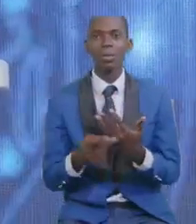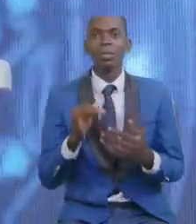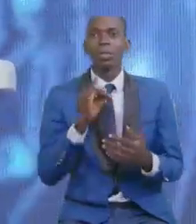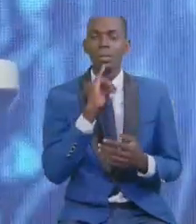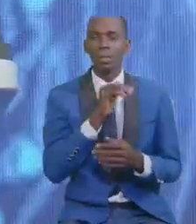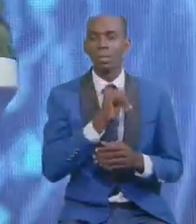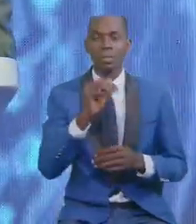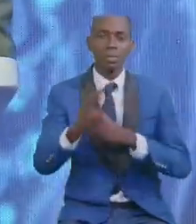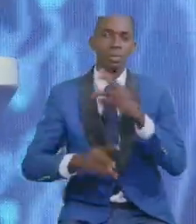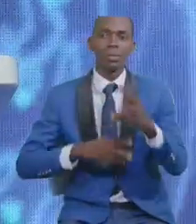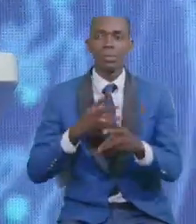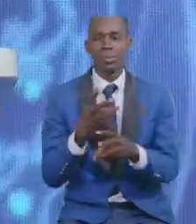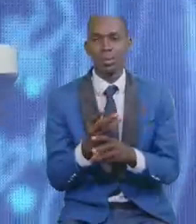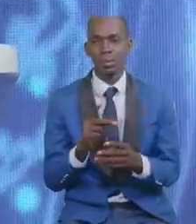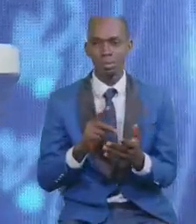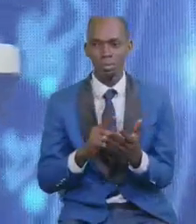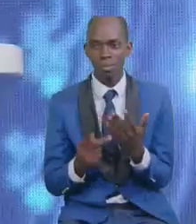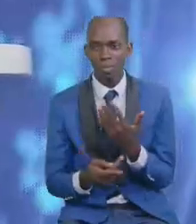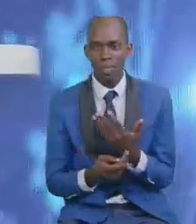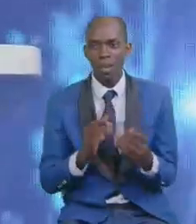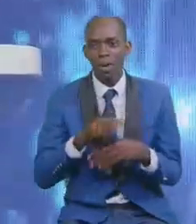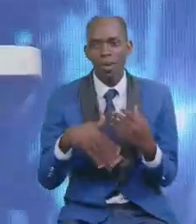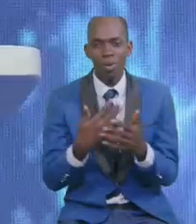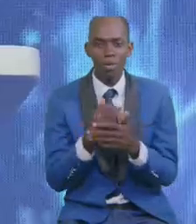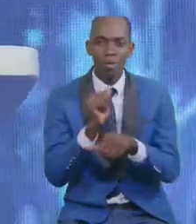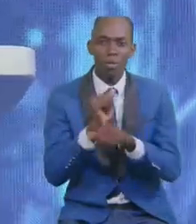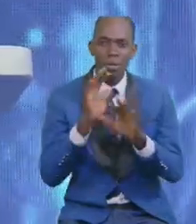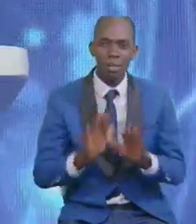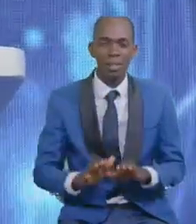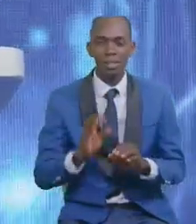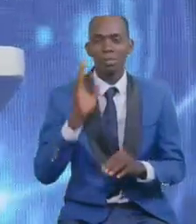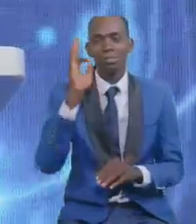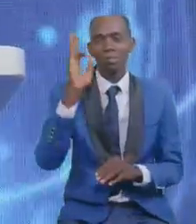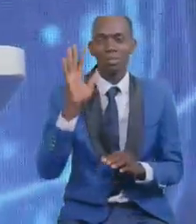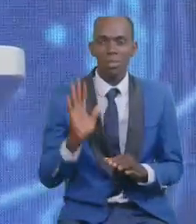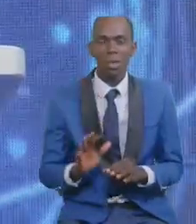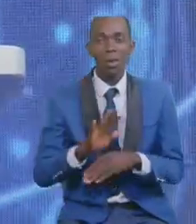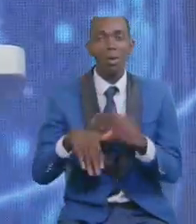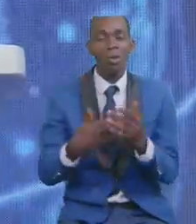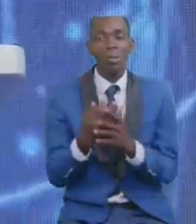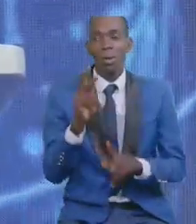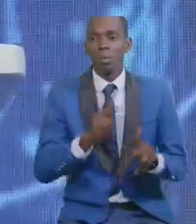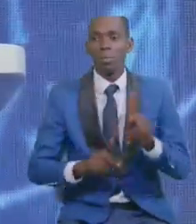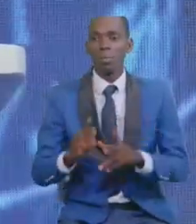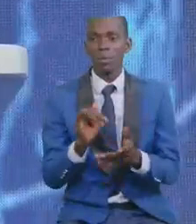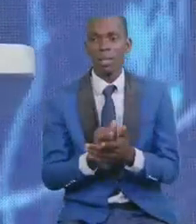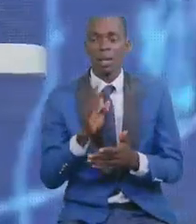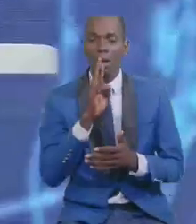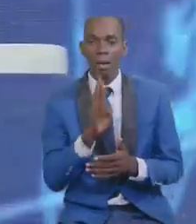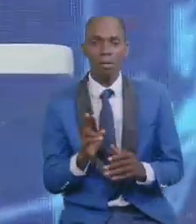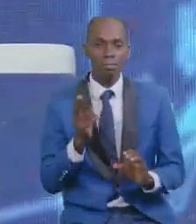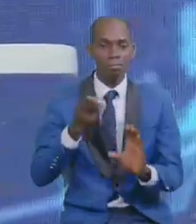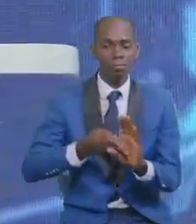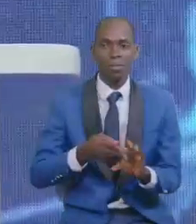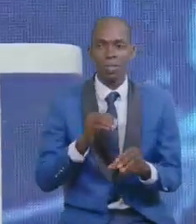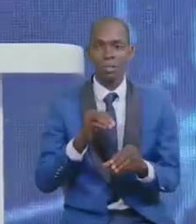and all the leaders and all the workers and ministers and all the people who are participating, the professionals in